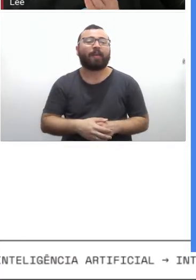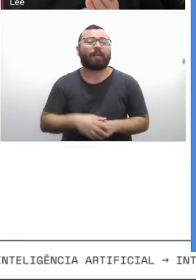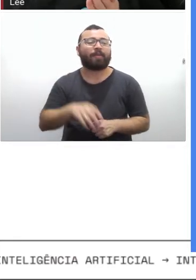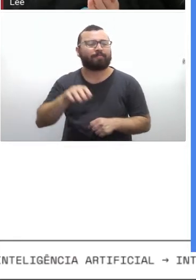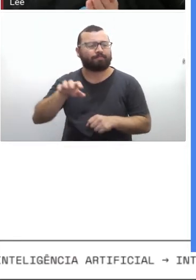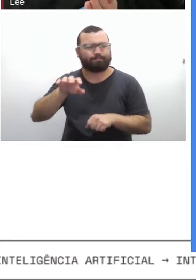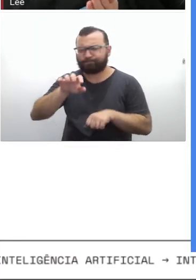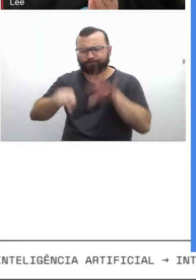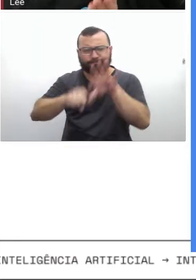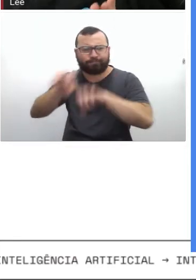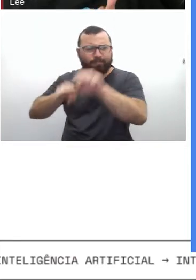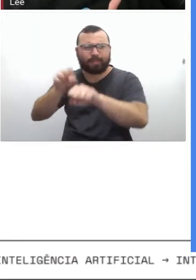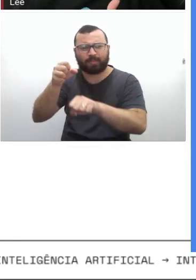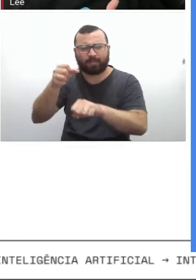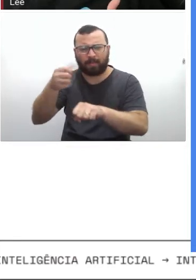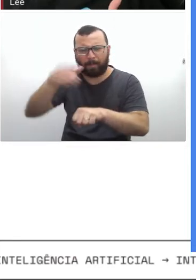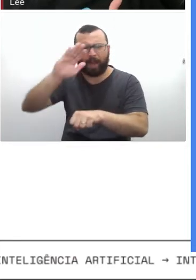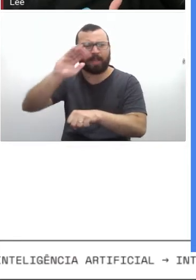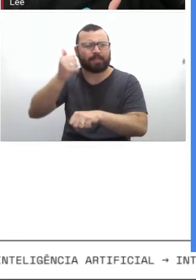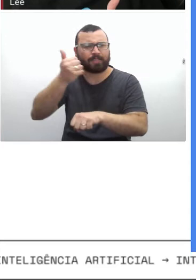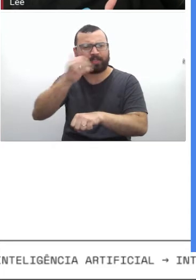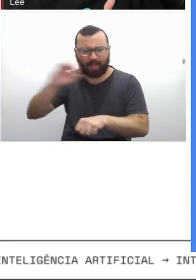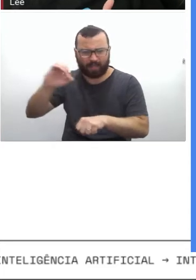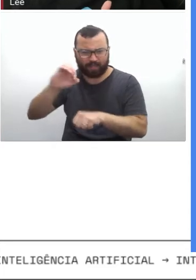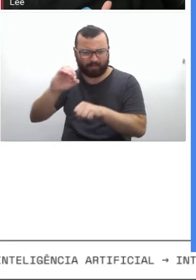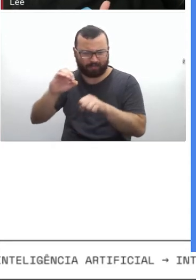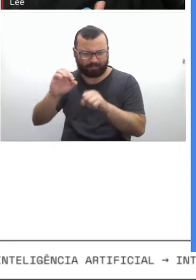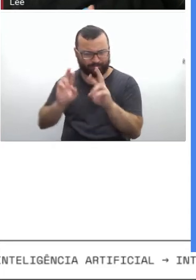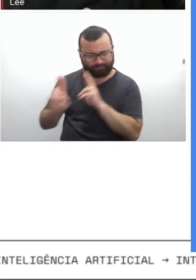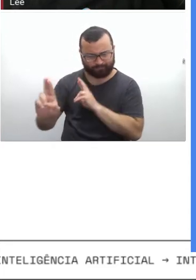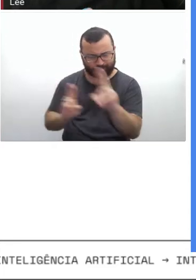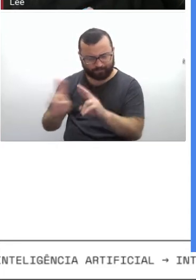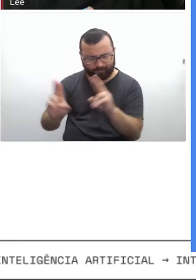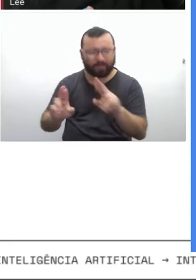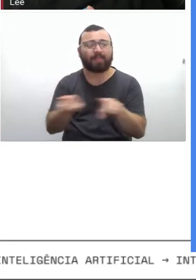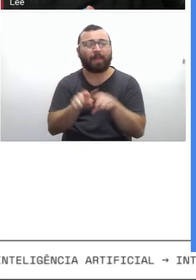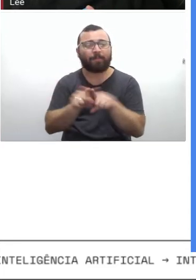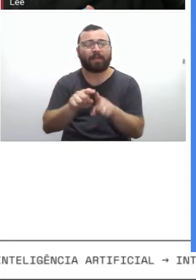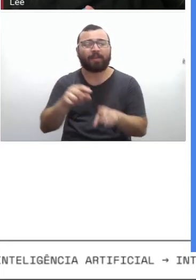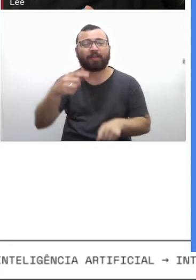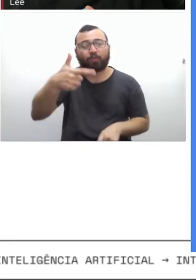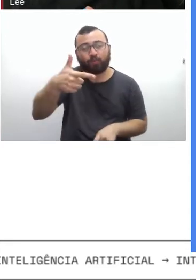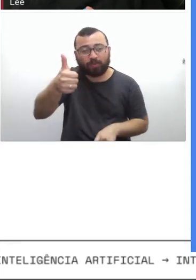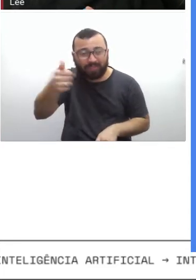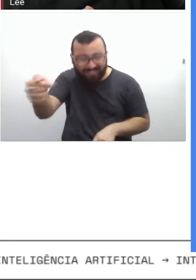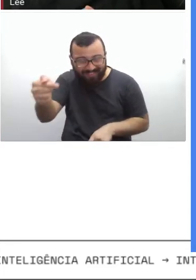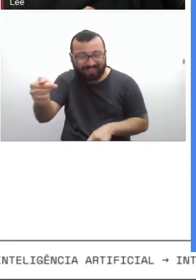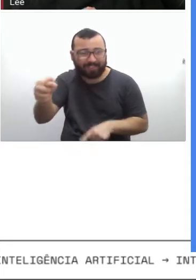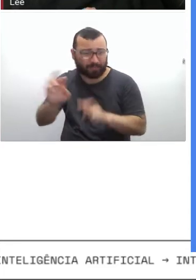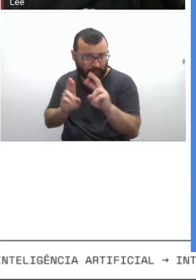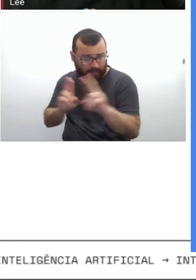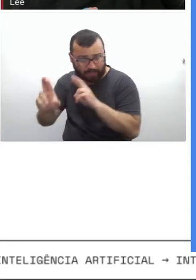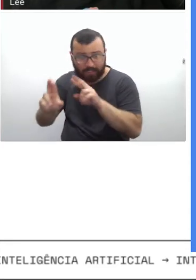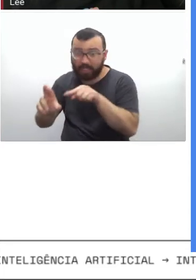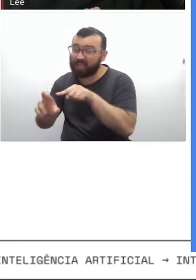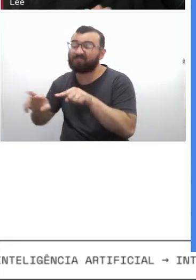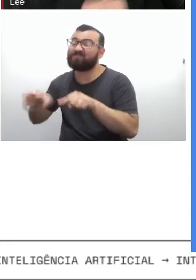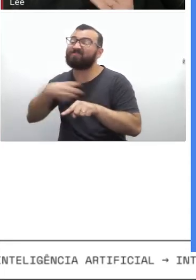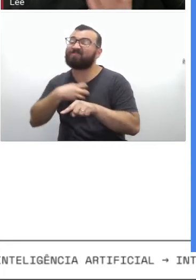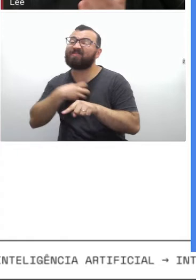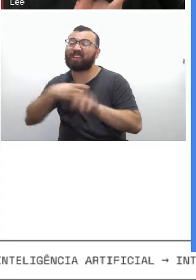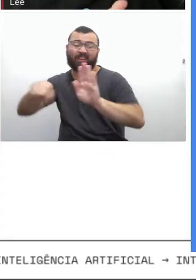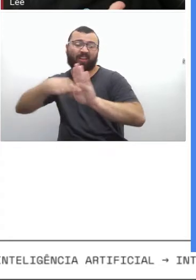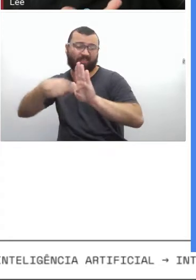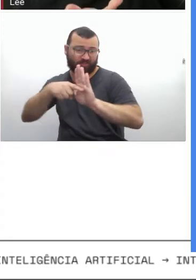over 1,100 chatbot messages, and 217 of these chatbot messages had a negative sentiment.